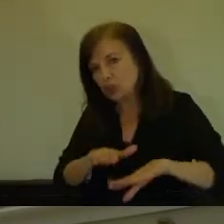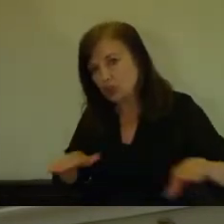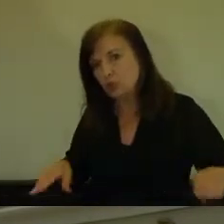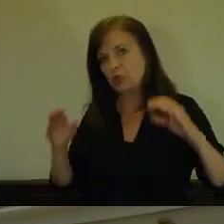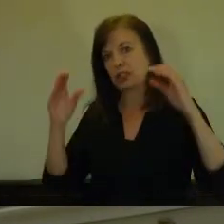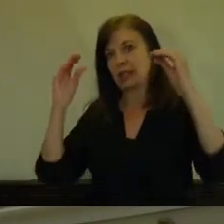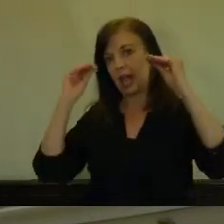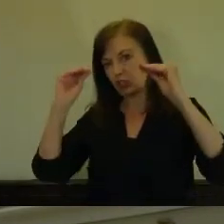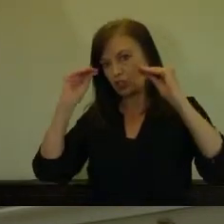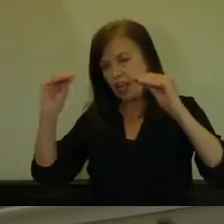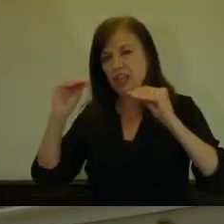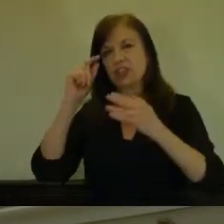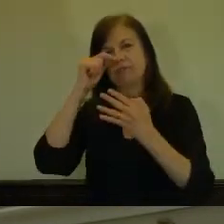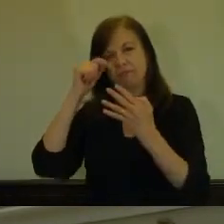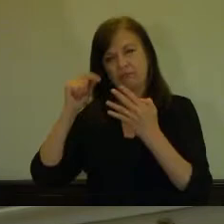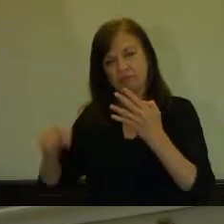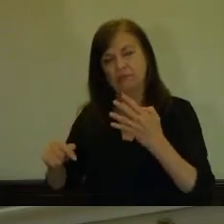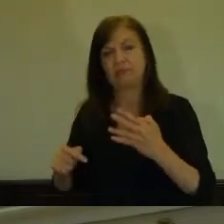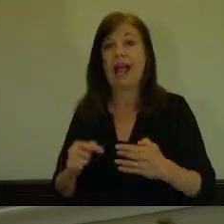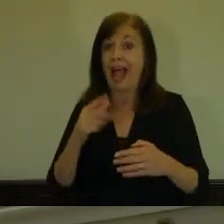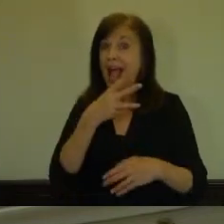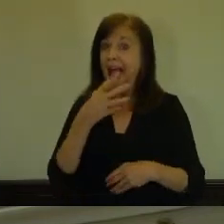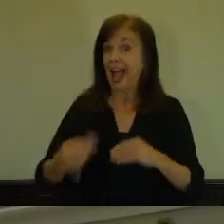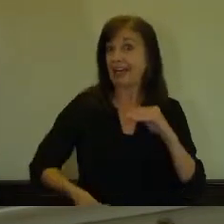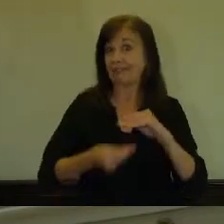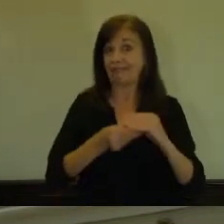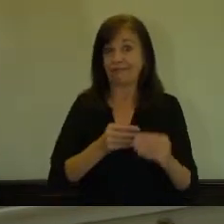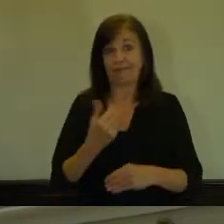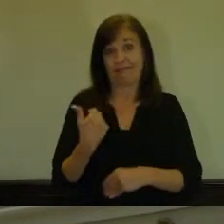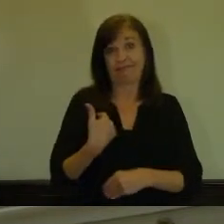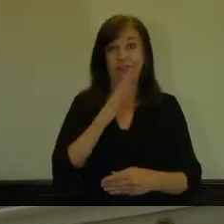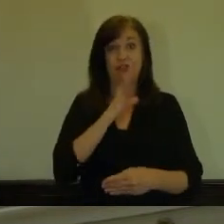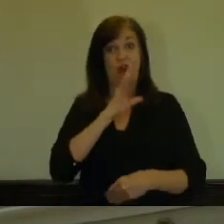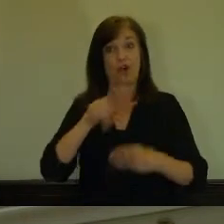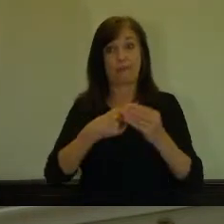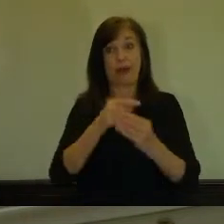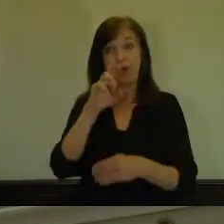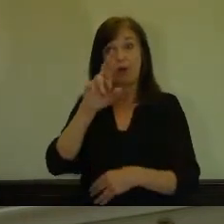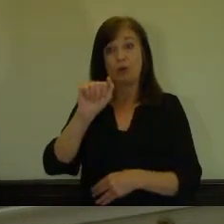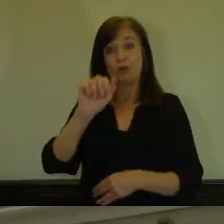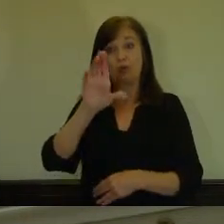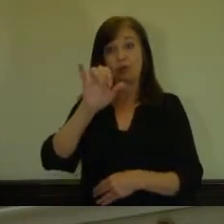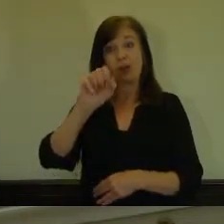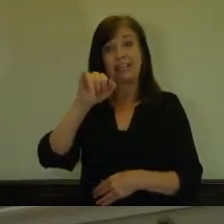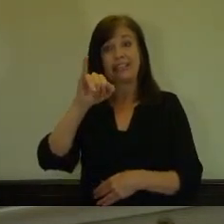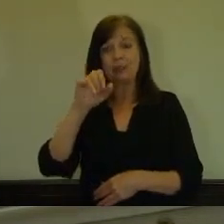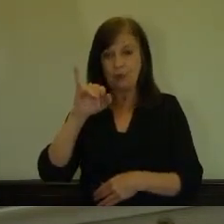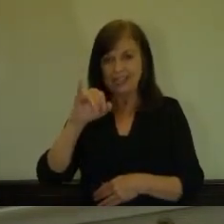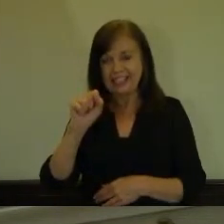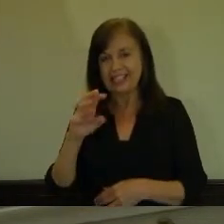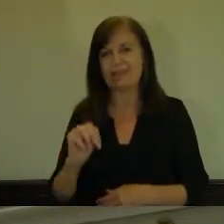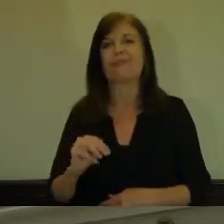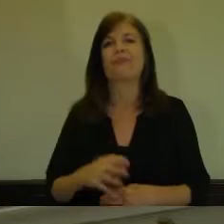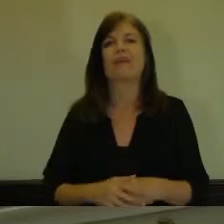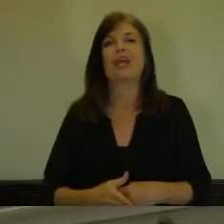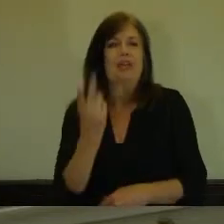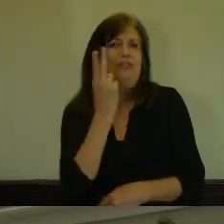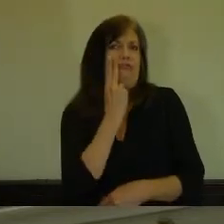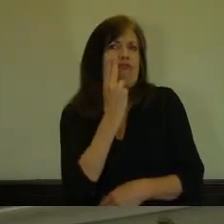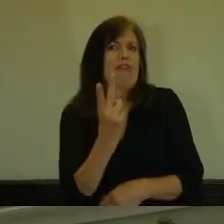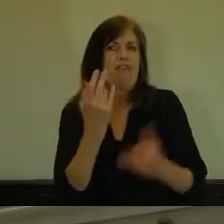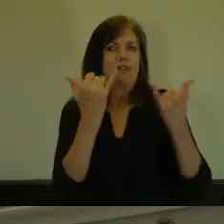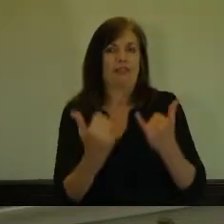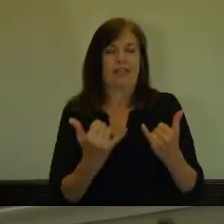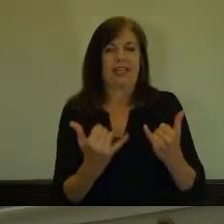educational issues, racism. Here it was at work with our young